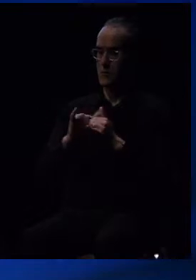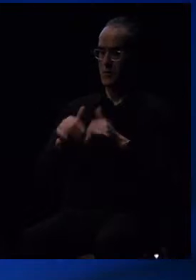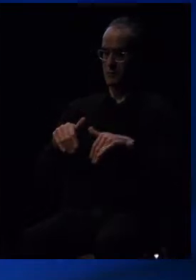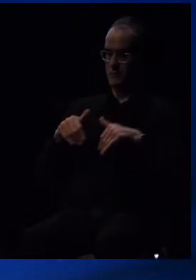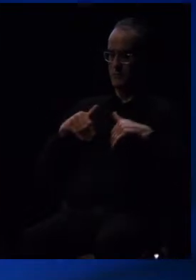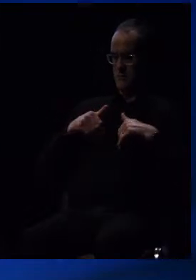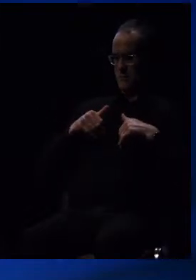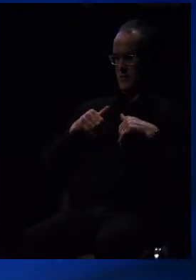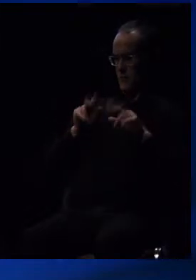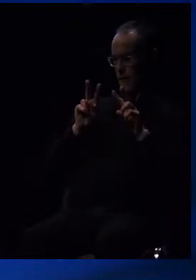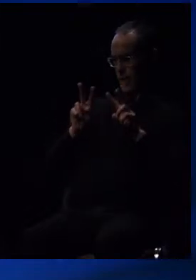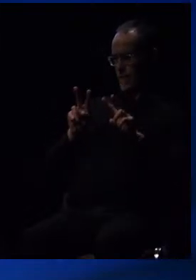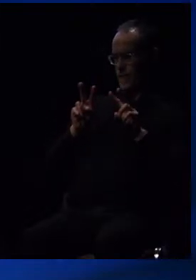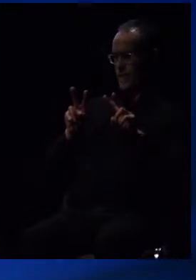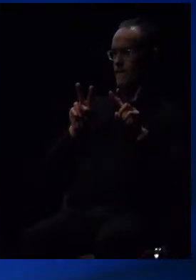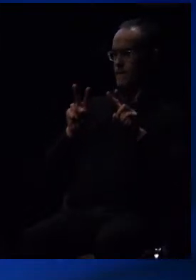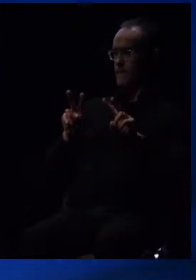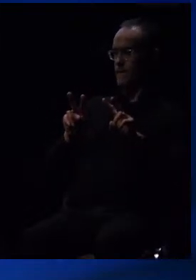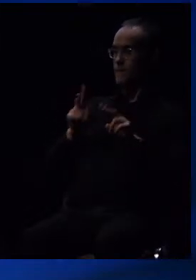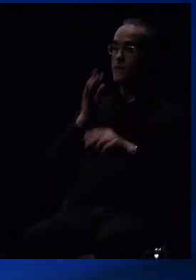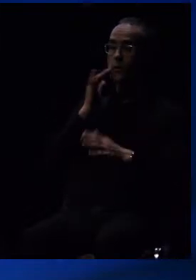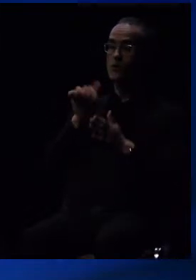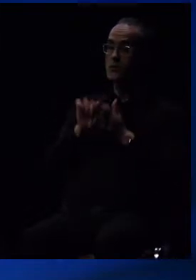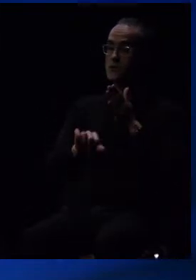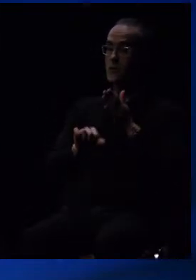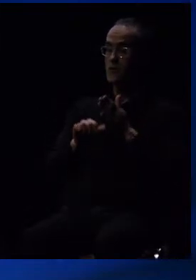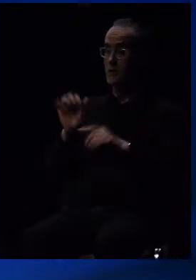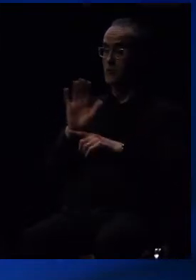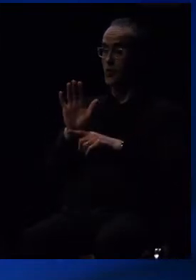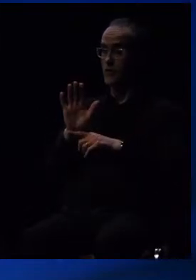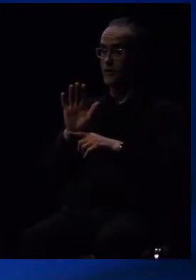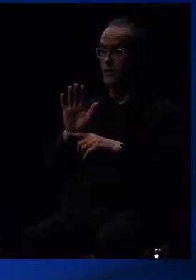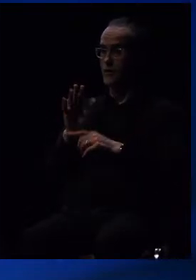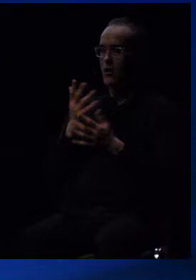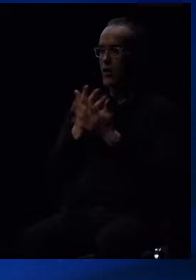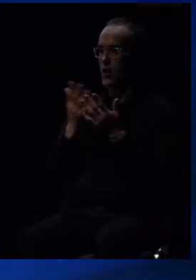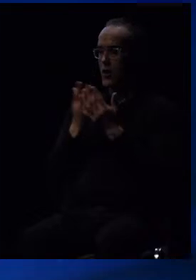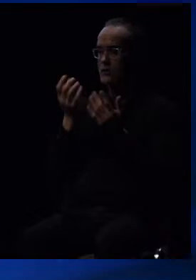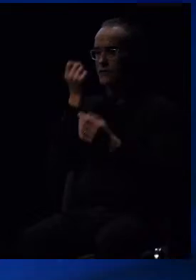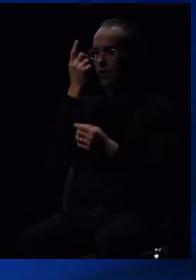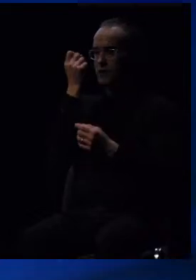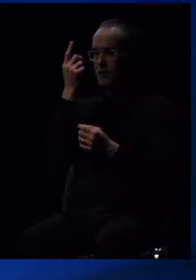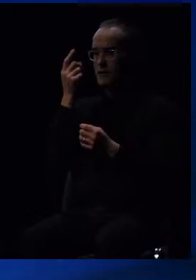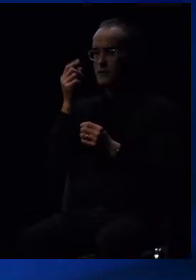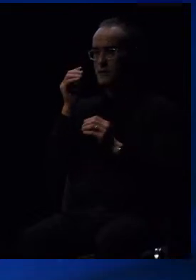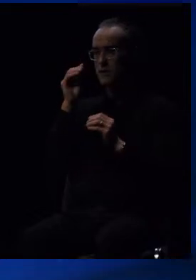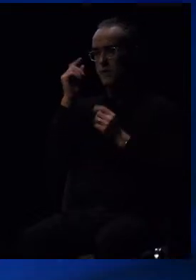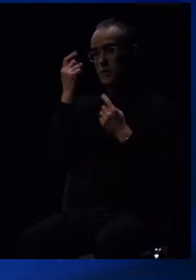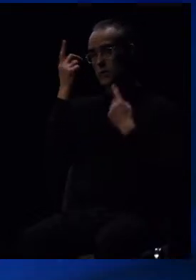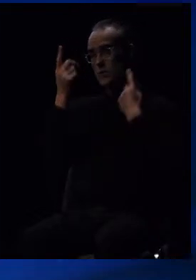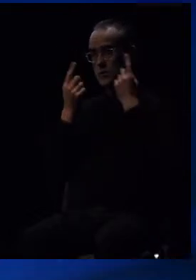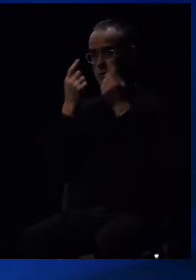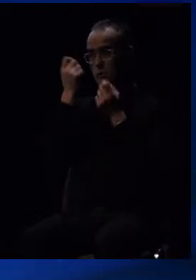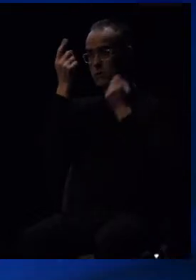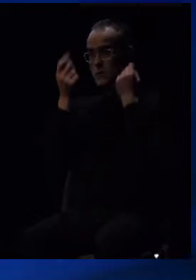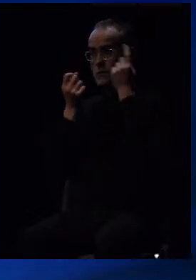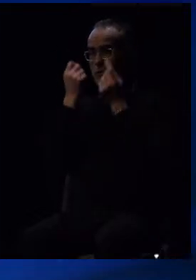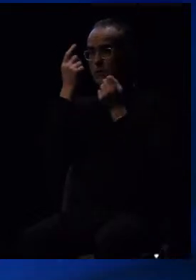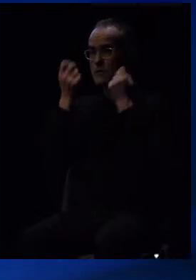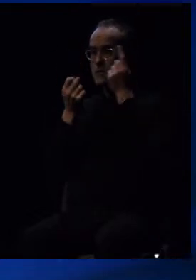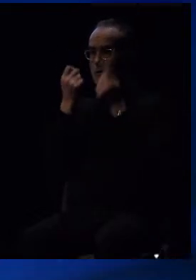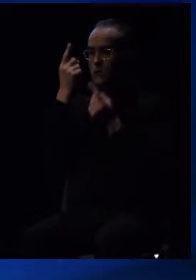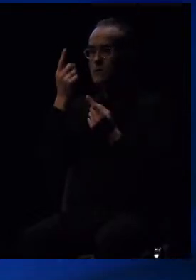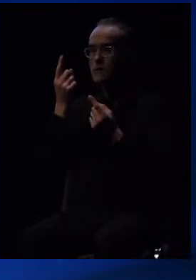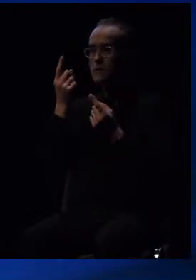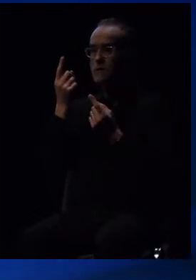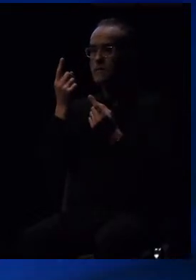the movie, you can have a lot of ideas in your head how it could be, even me with my prepared LUTs. But from